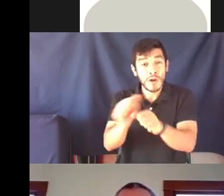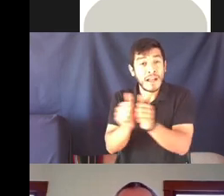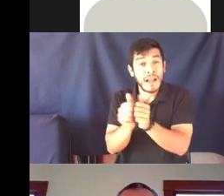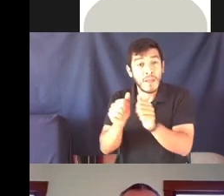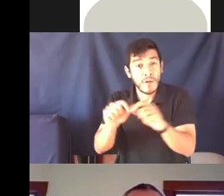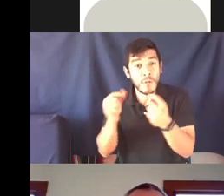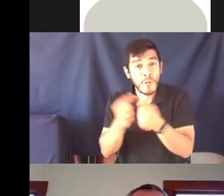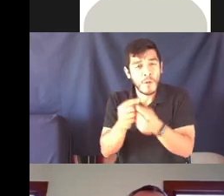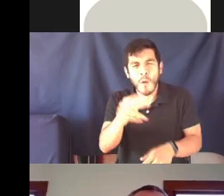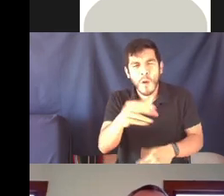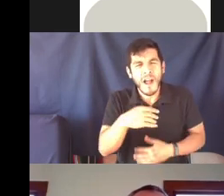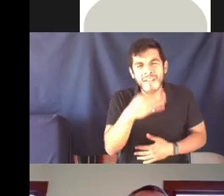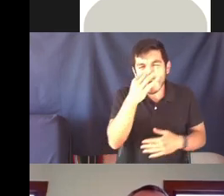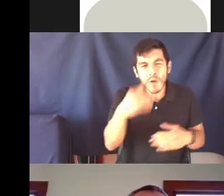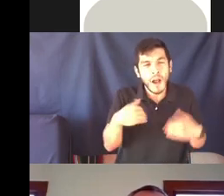really participate, right?